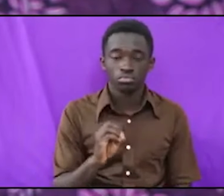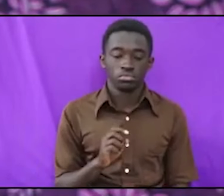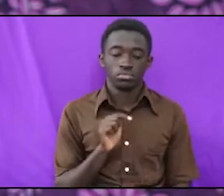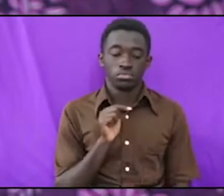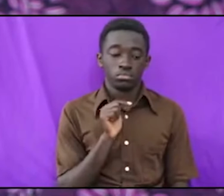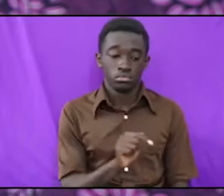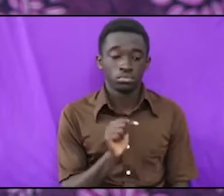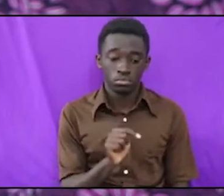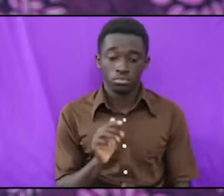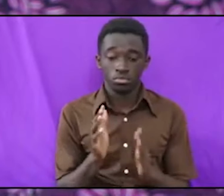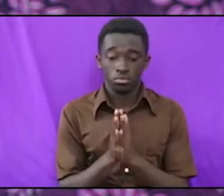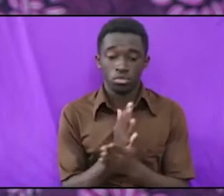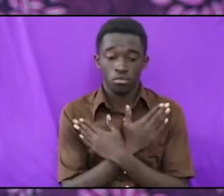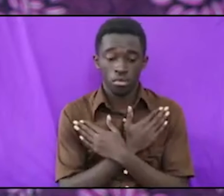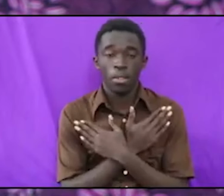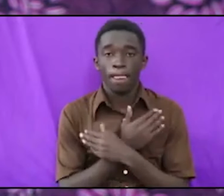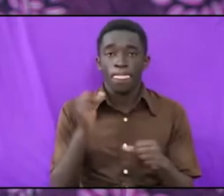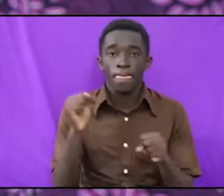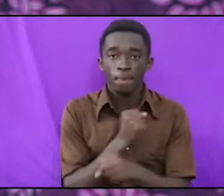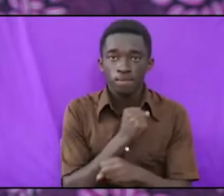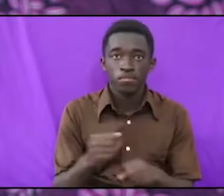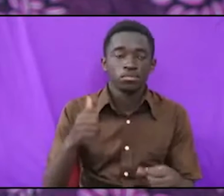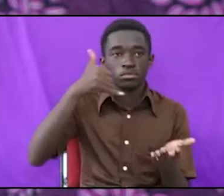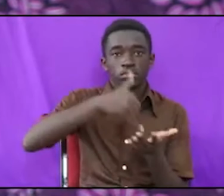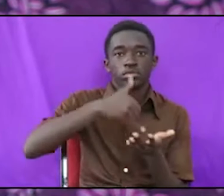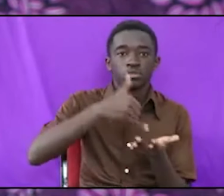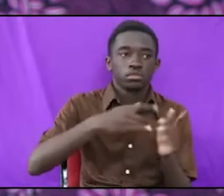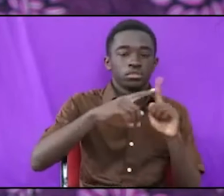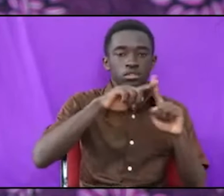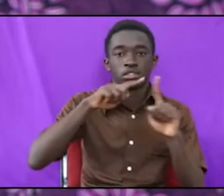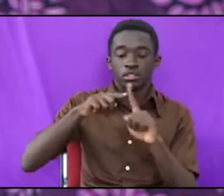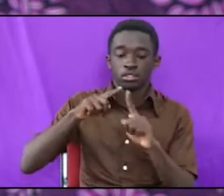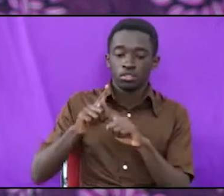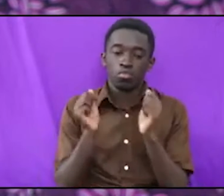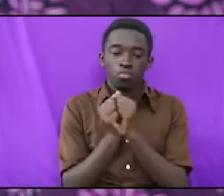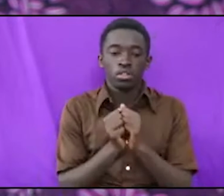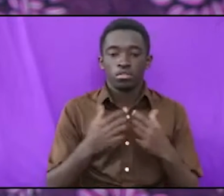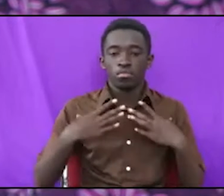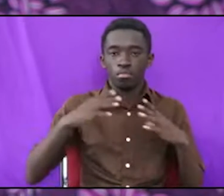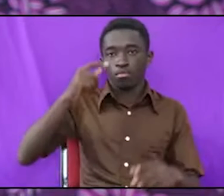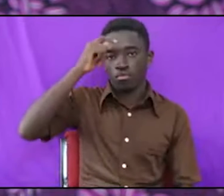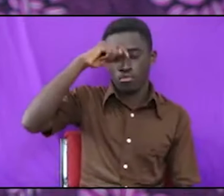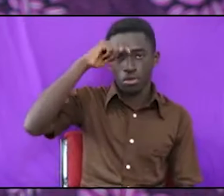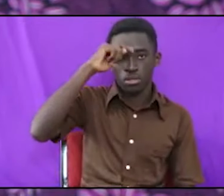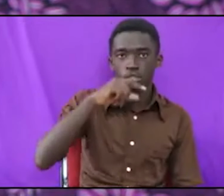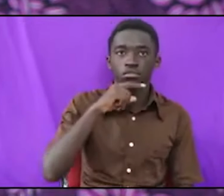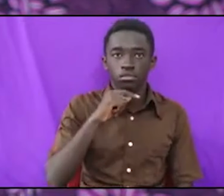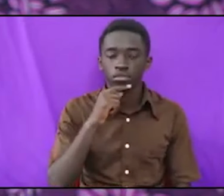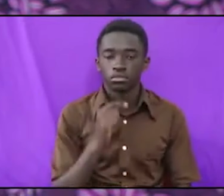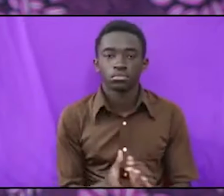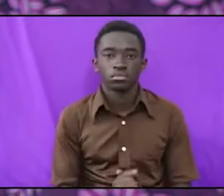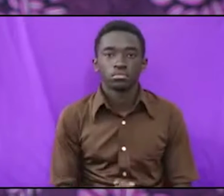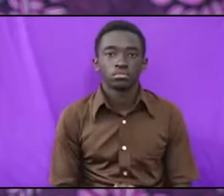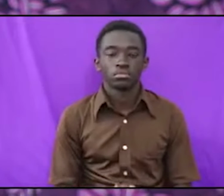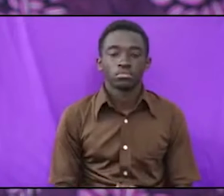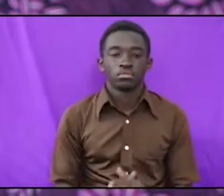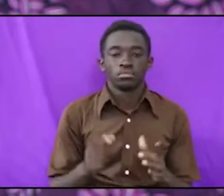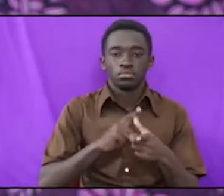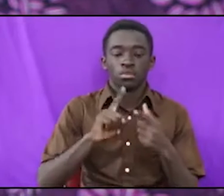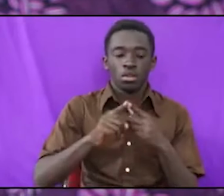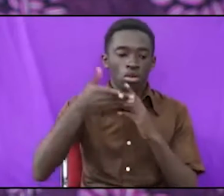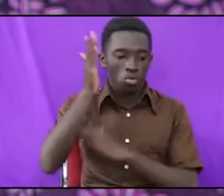friends might not be executed with the rest of the wise men of Babylon. And God heard